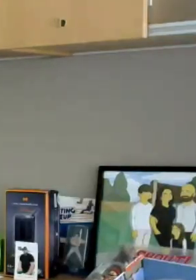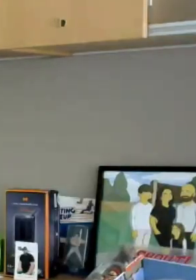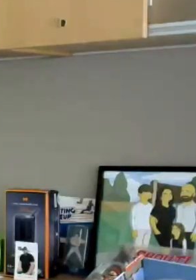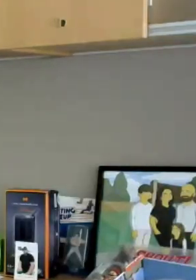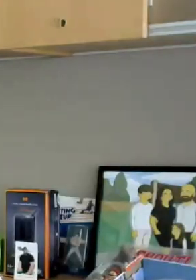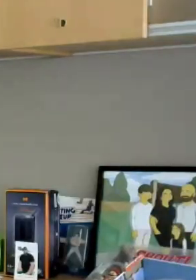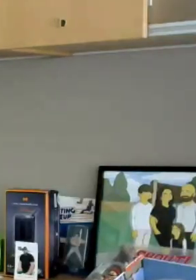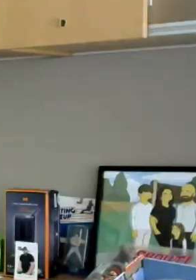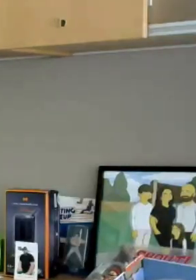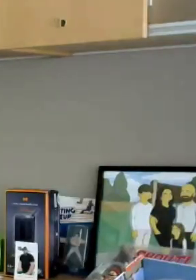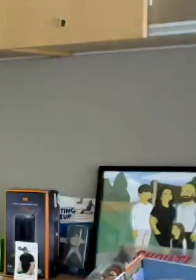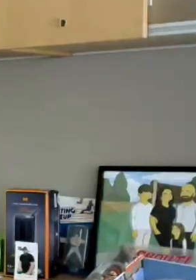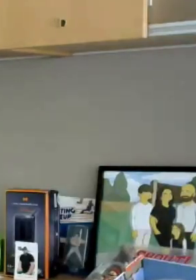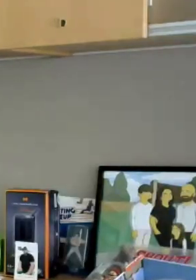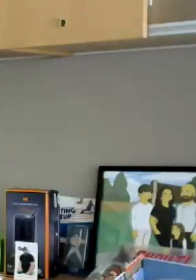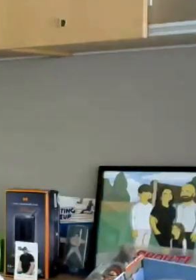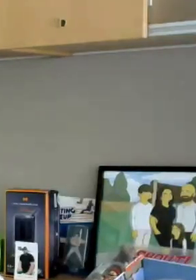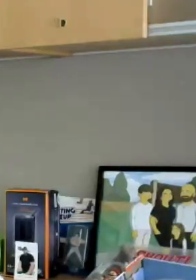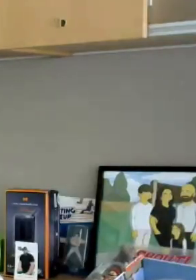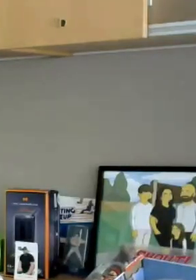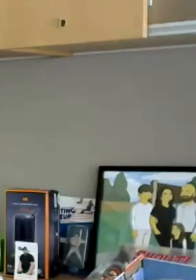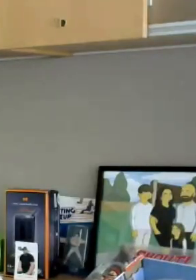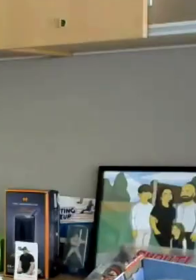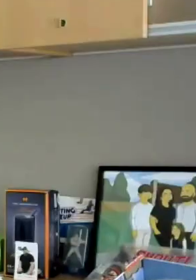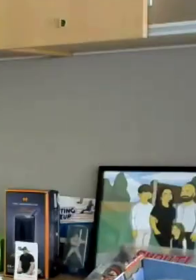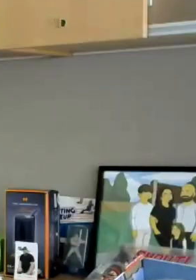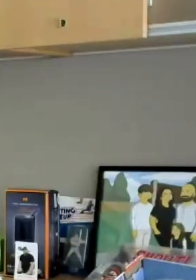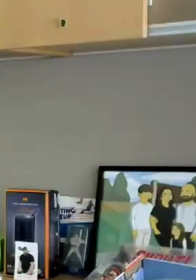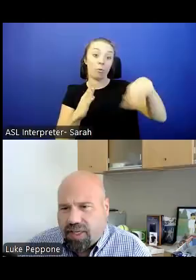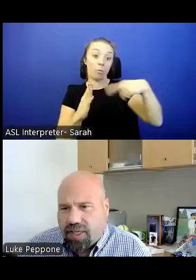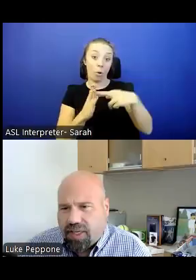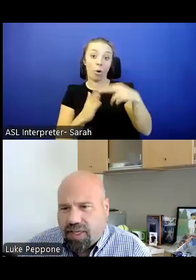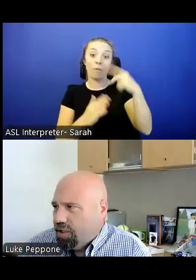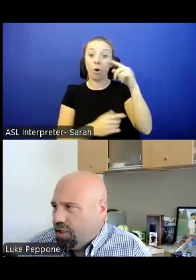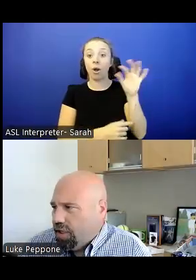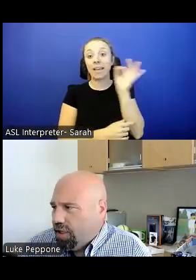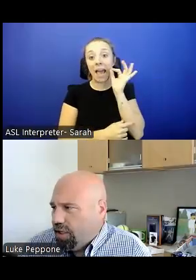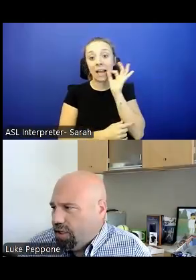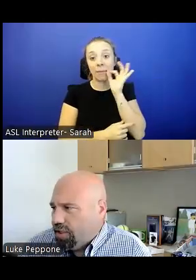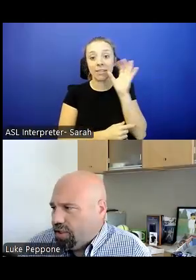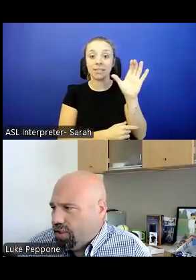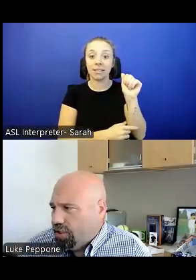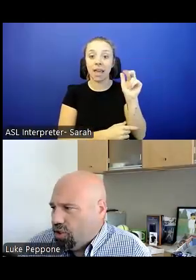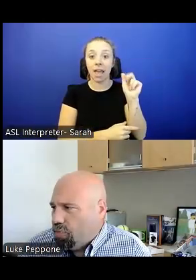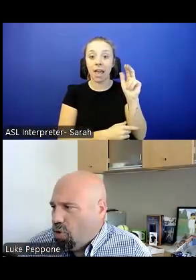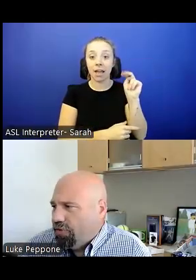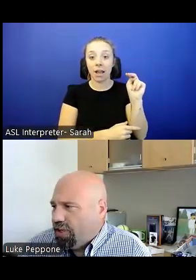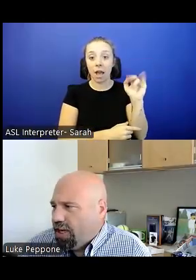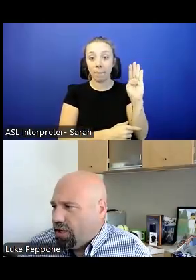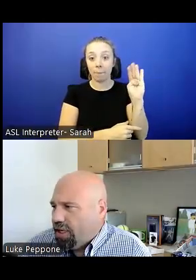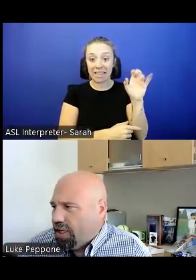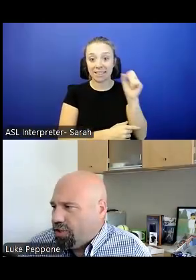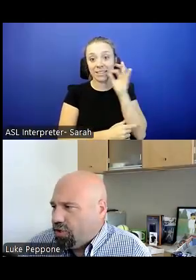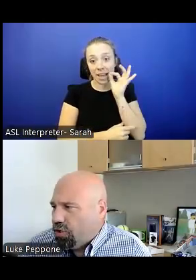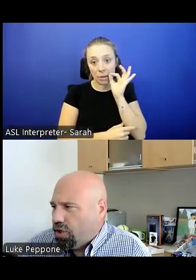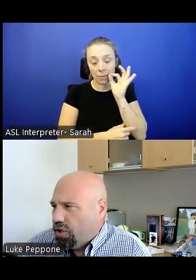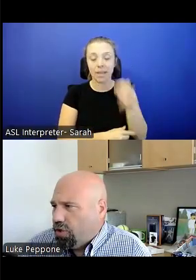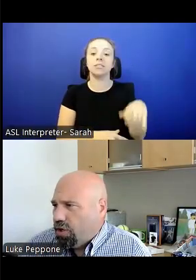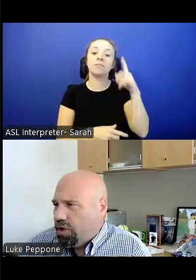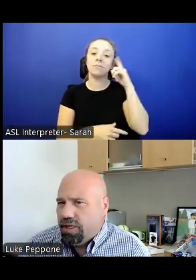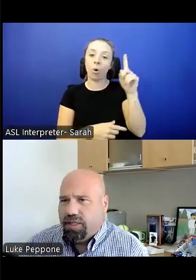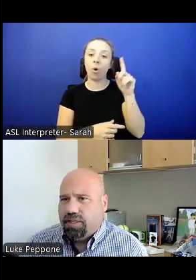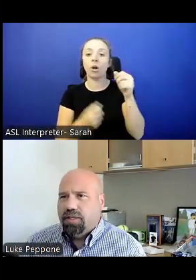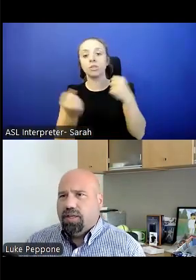and go over the role of cannabis and supportive care in